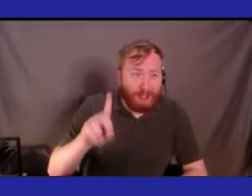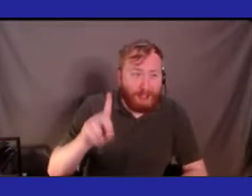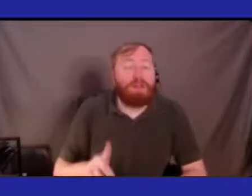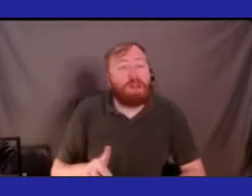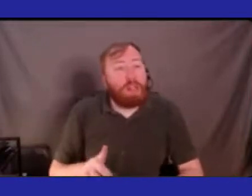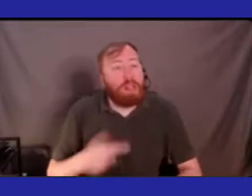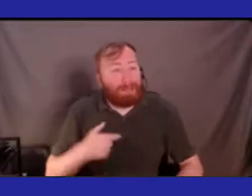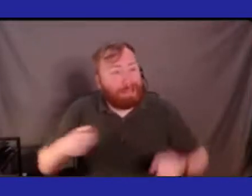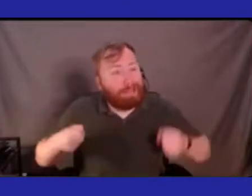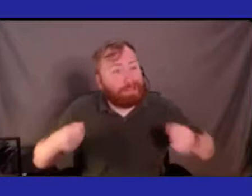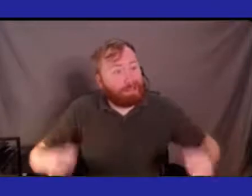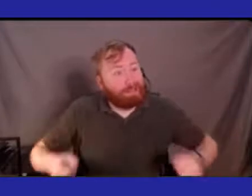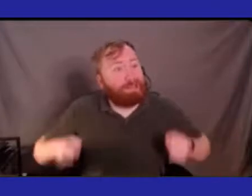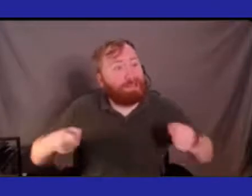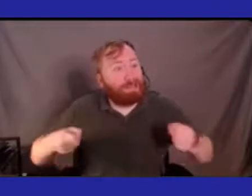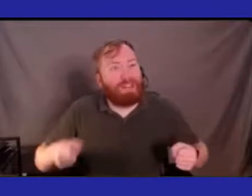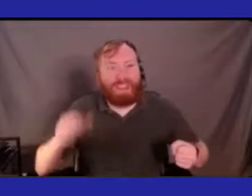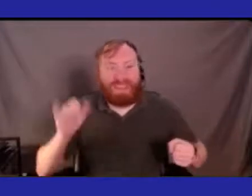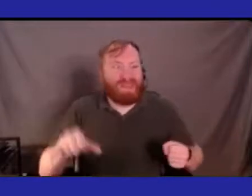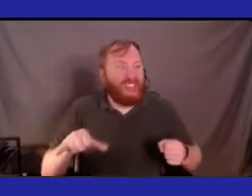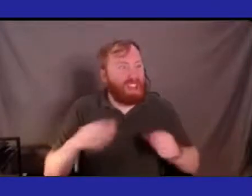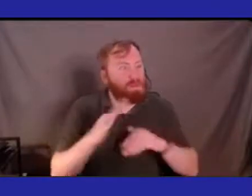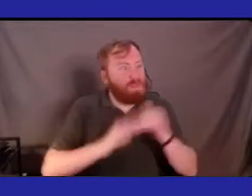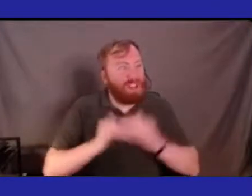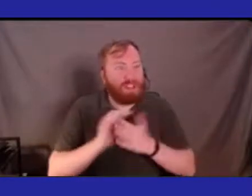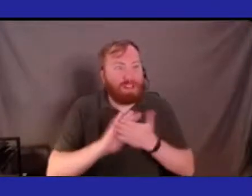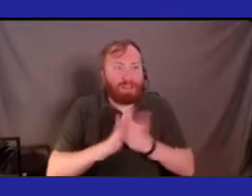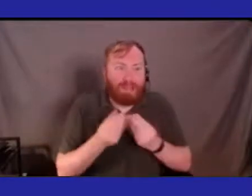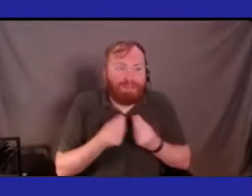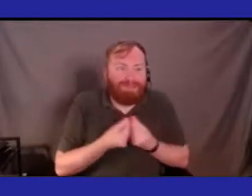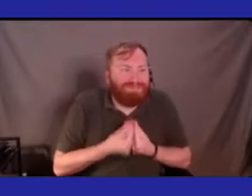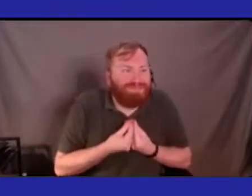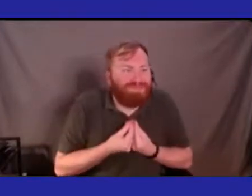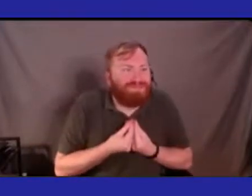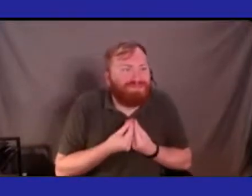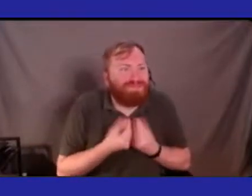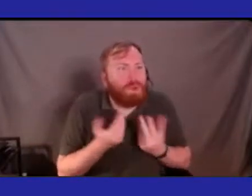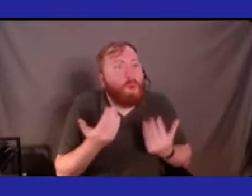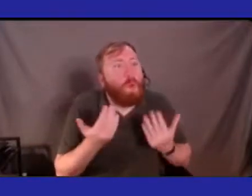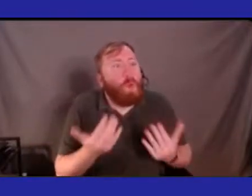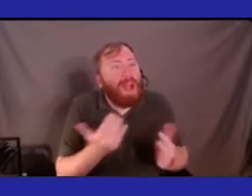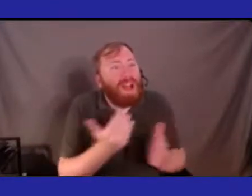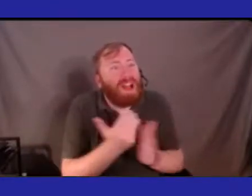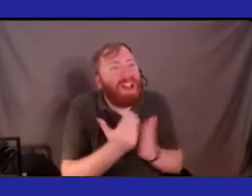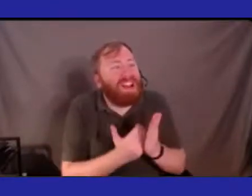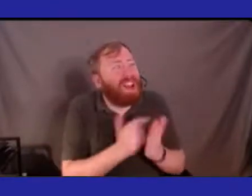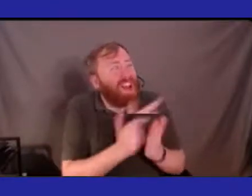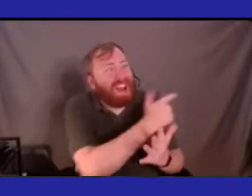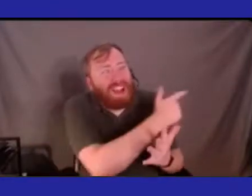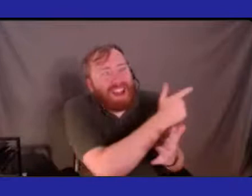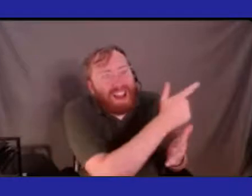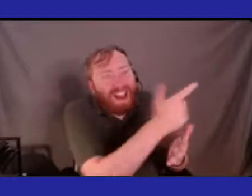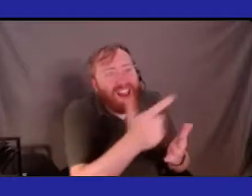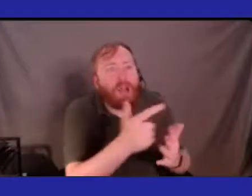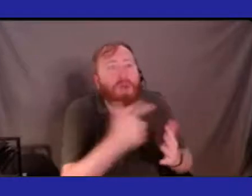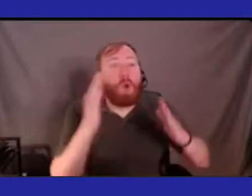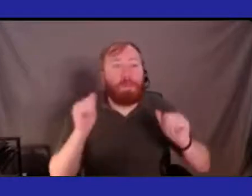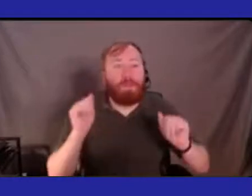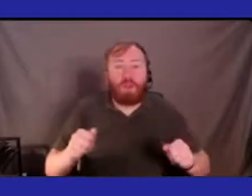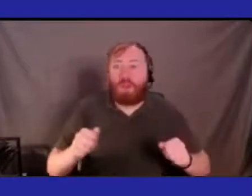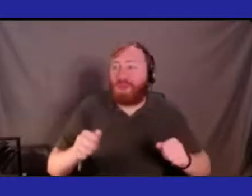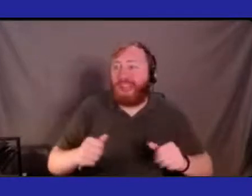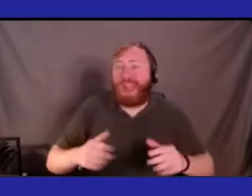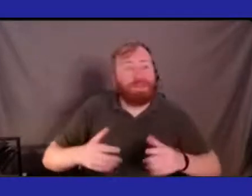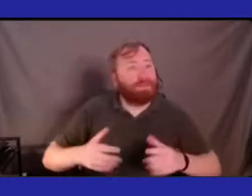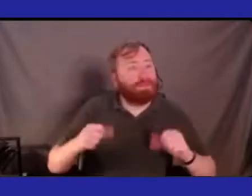place gets packed, and we have a waiting list. I really hope you can expand the gym for them as well as for the OT. There's so many people